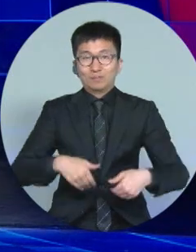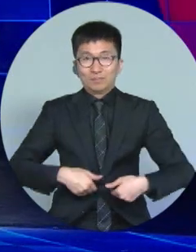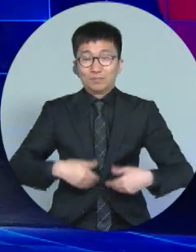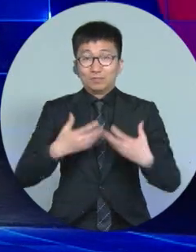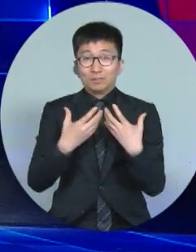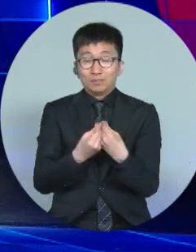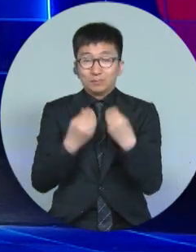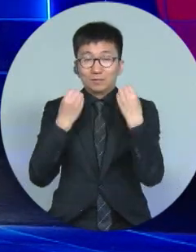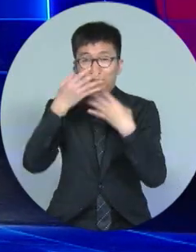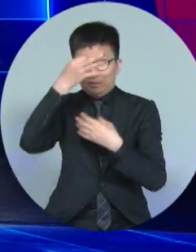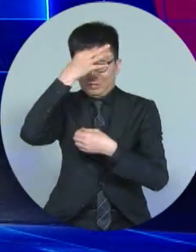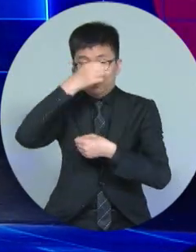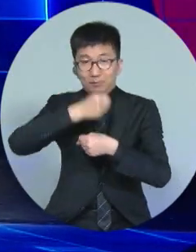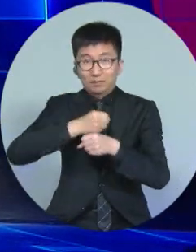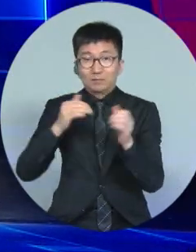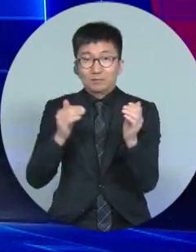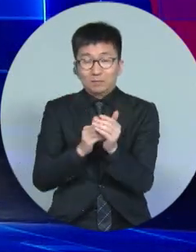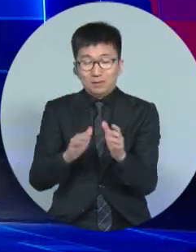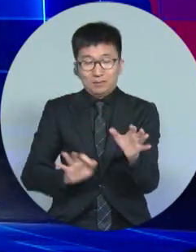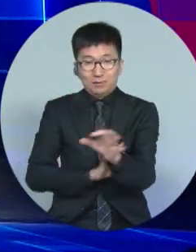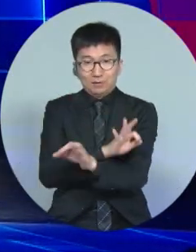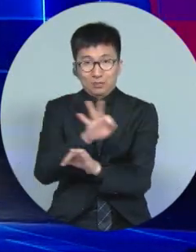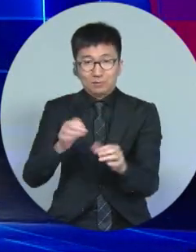to be from the sea, not the land.